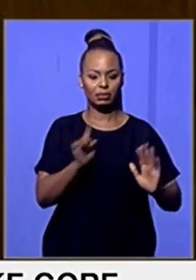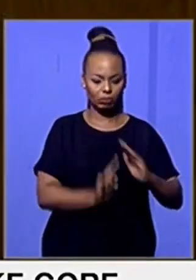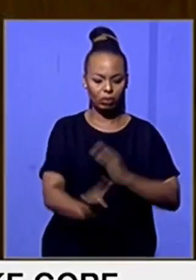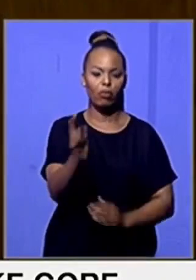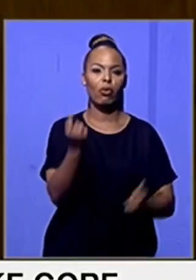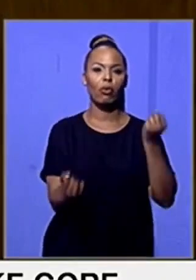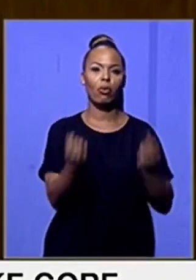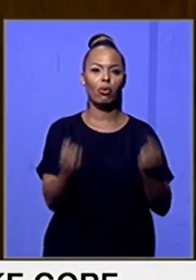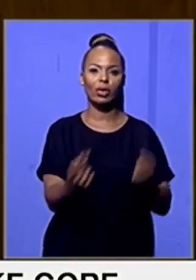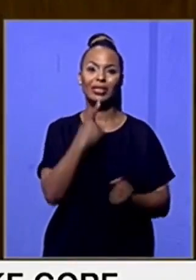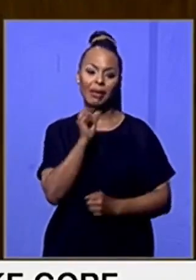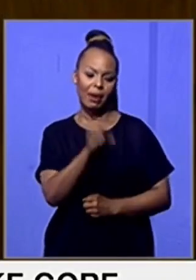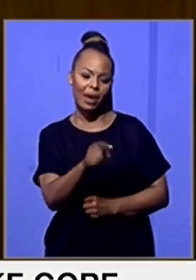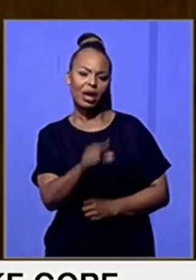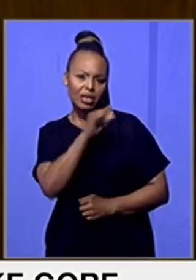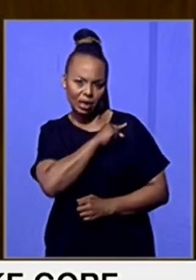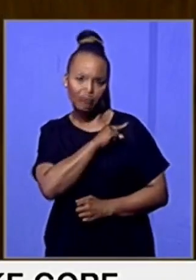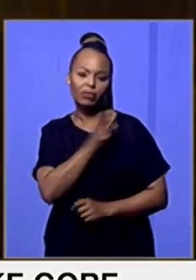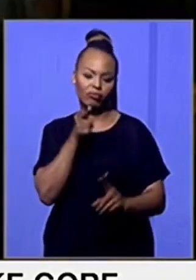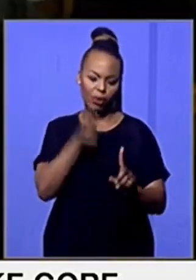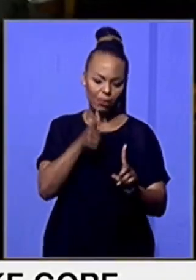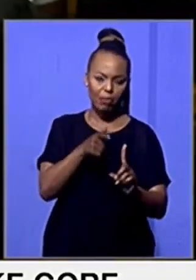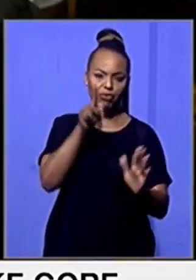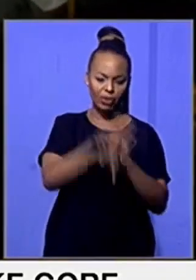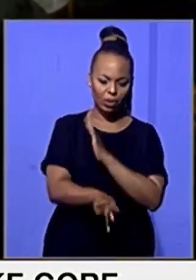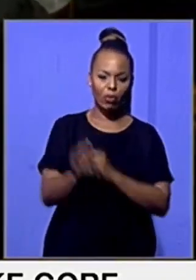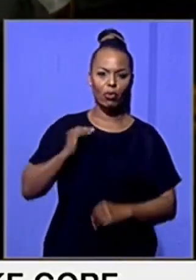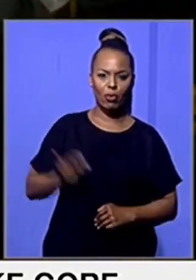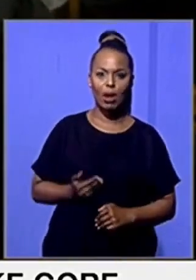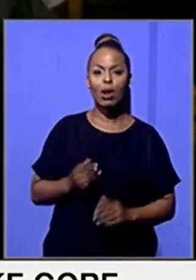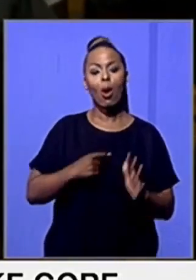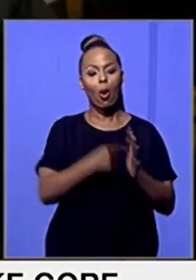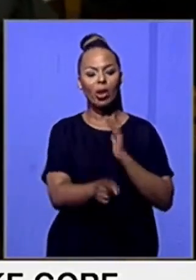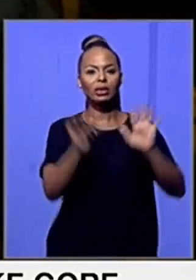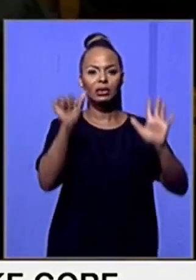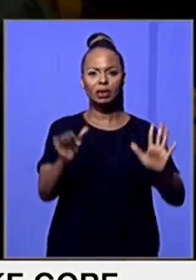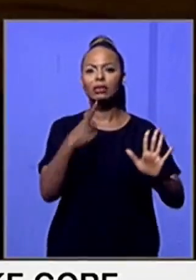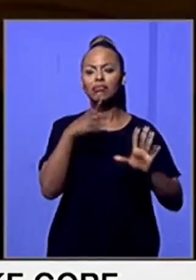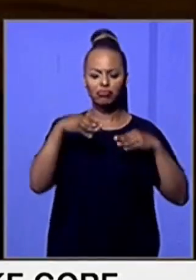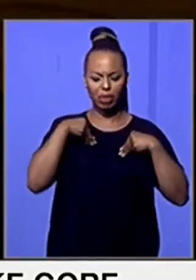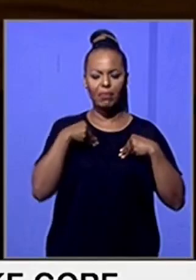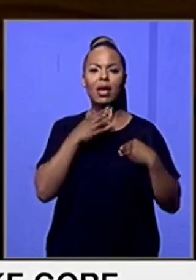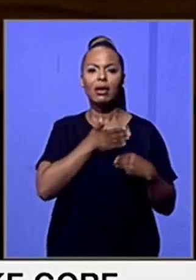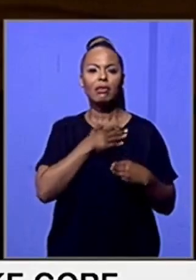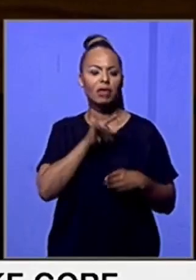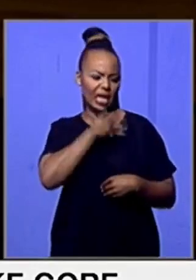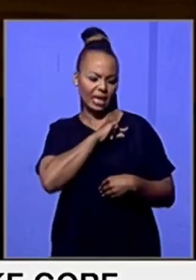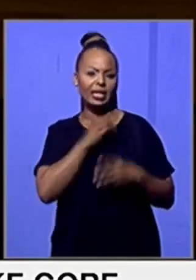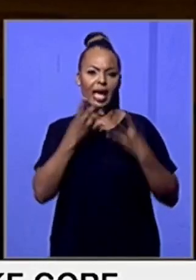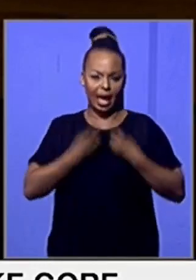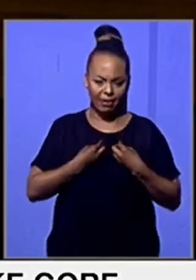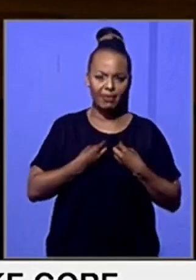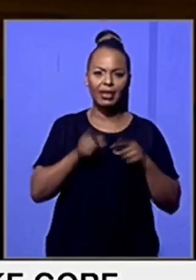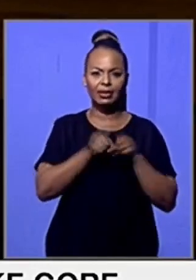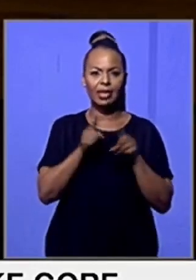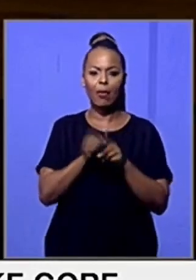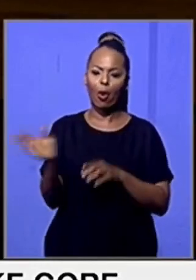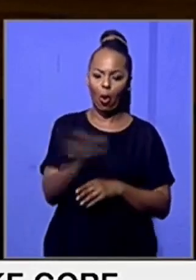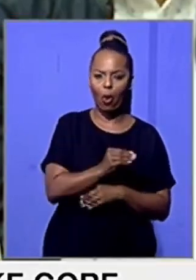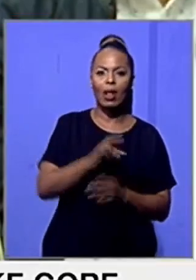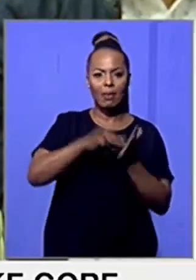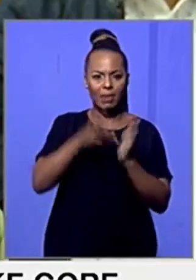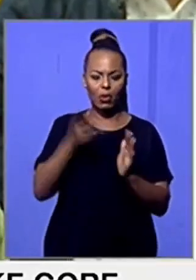neng ba latofadiwa fa pele ga kgotlatshekelo ba ne ba ipona molato wa polao ya Deokaran le go dumela fa ba ne ba na le maikaelelo a tshwanang a go